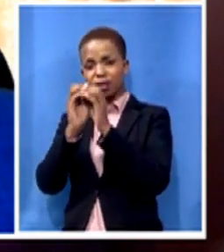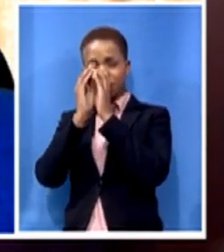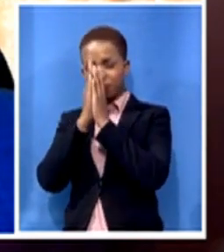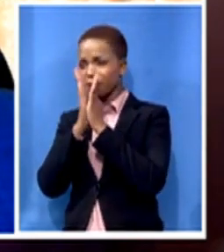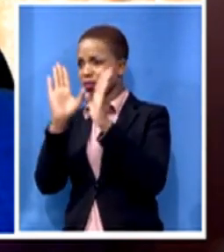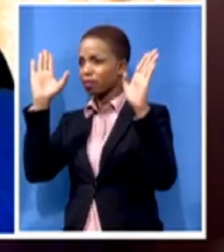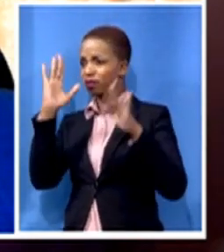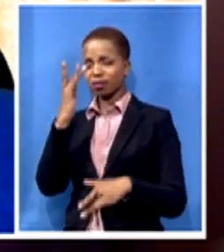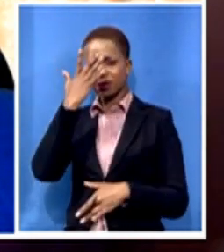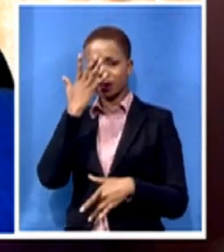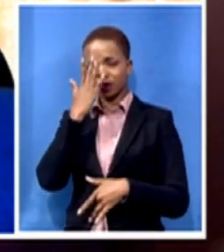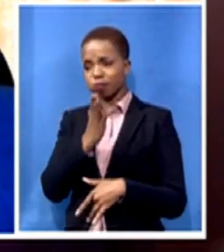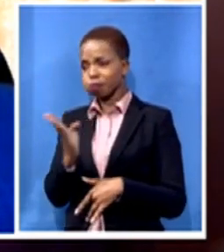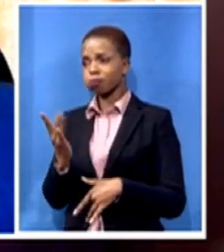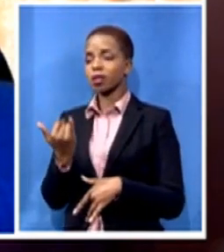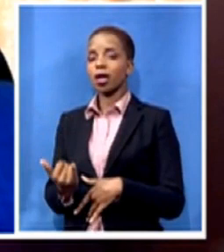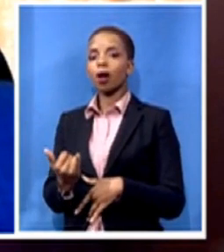about?